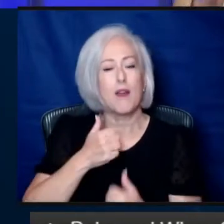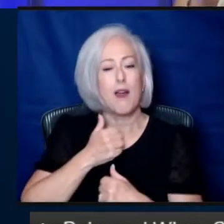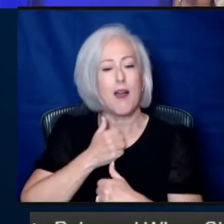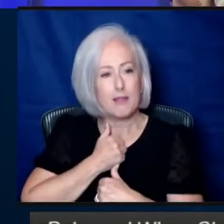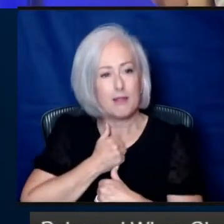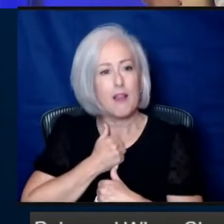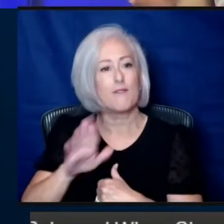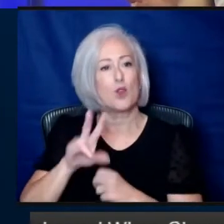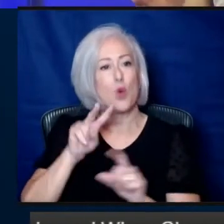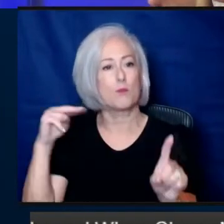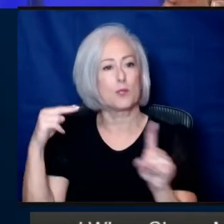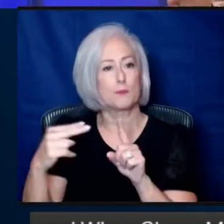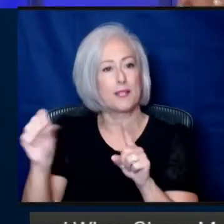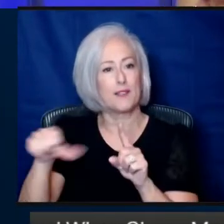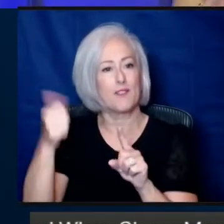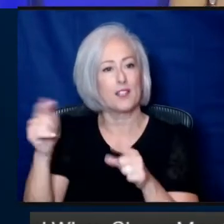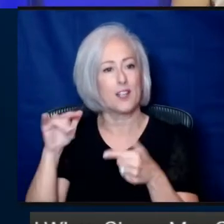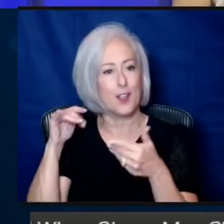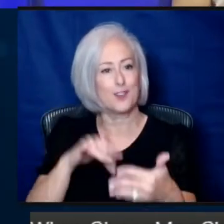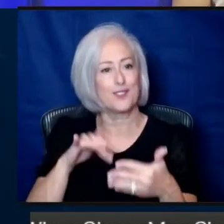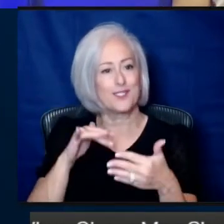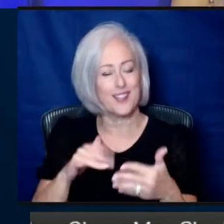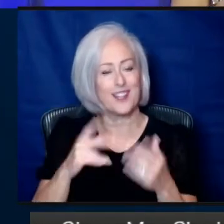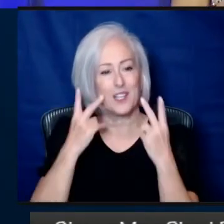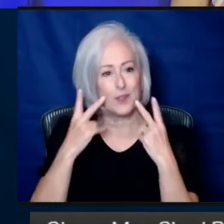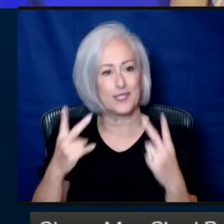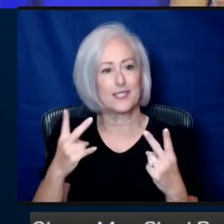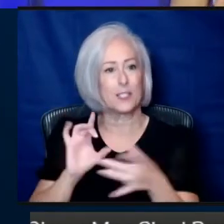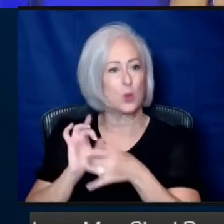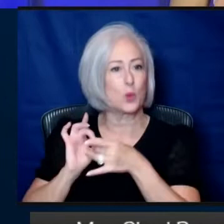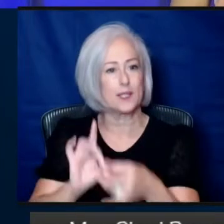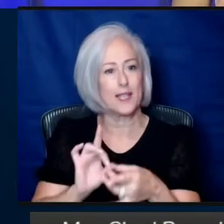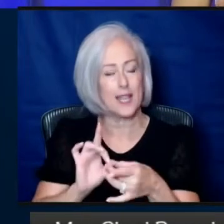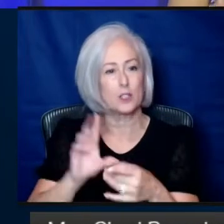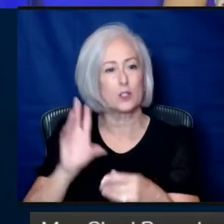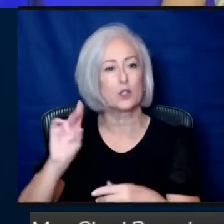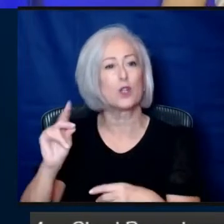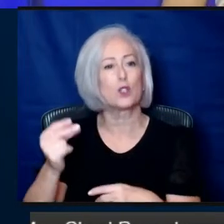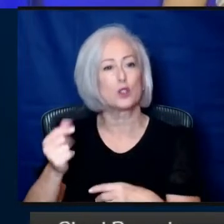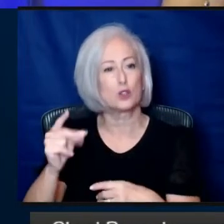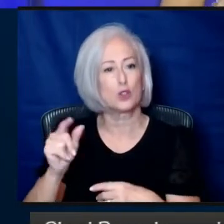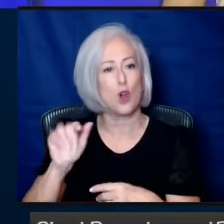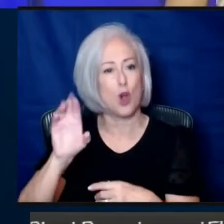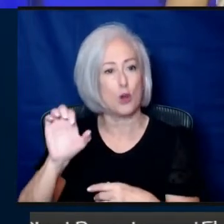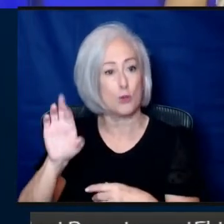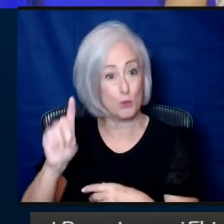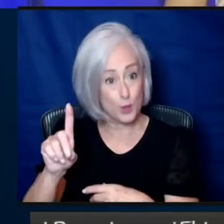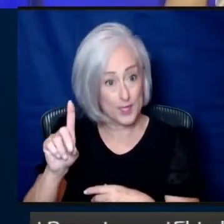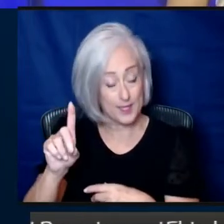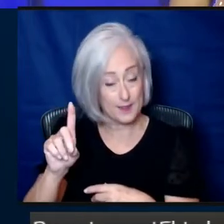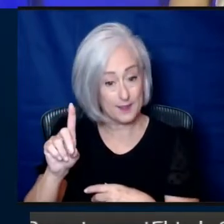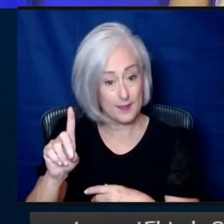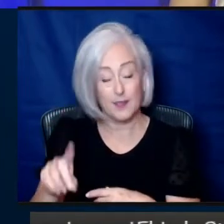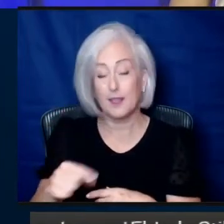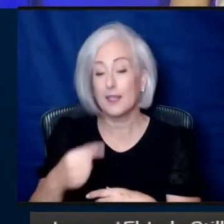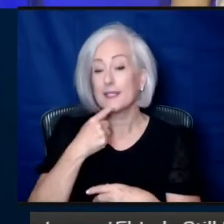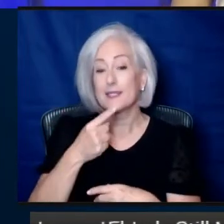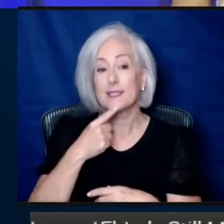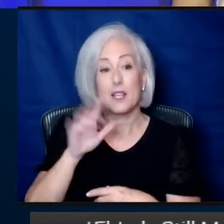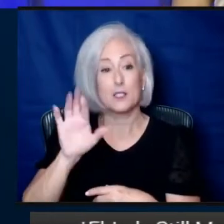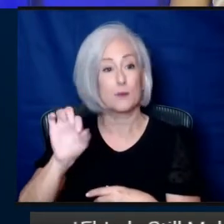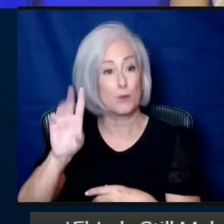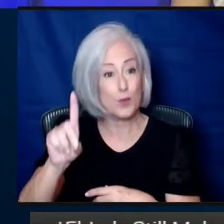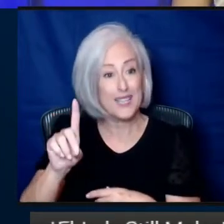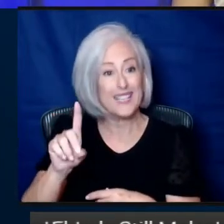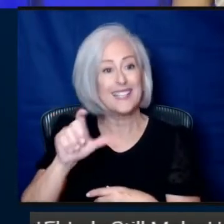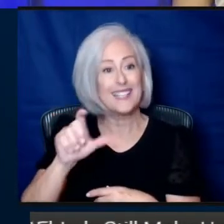been a bunch of these studies about dog breeds. And this particular study shows that the breed does not predict behavior, and they